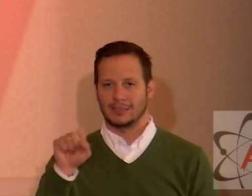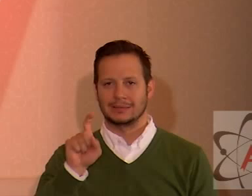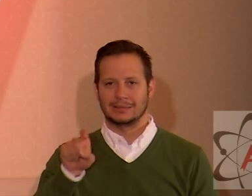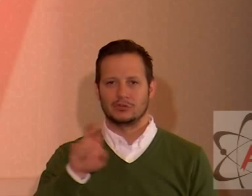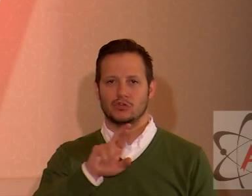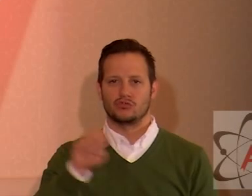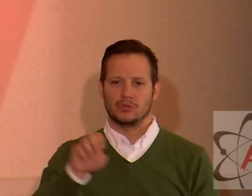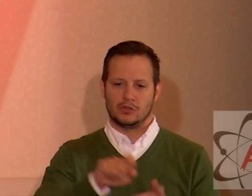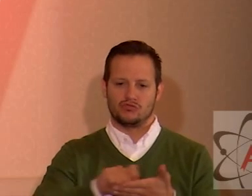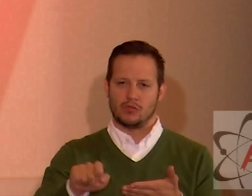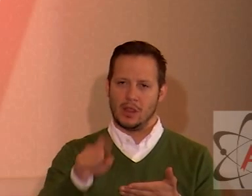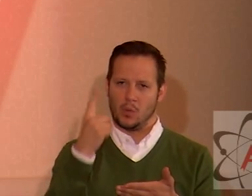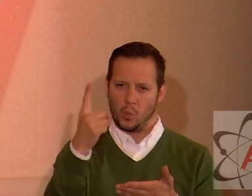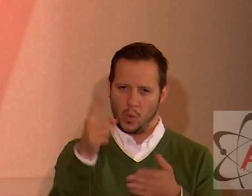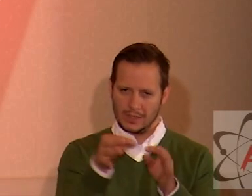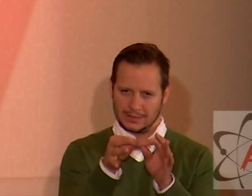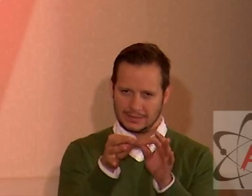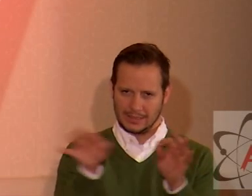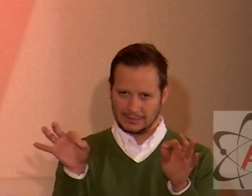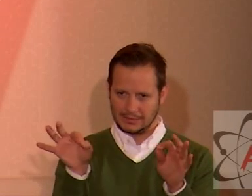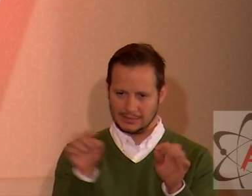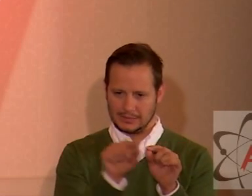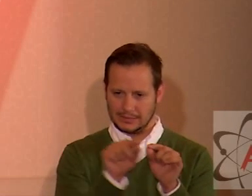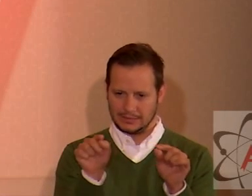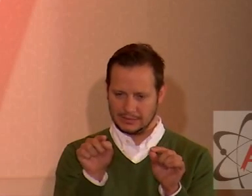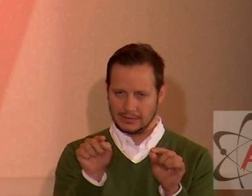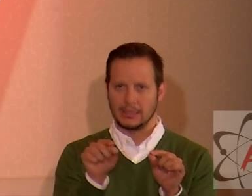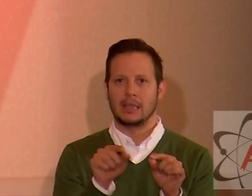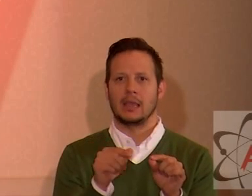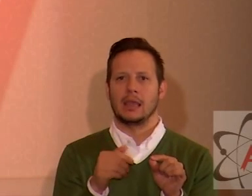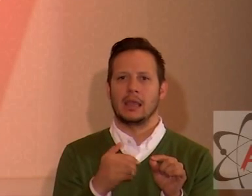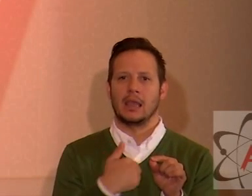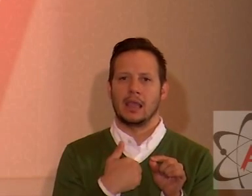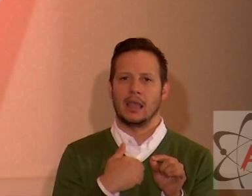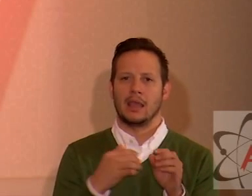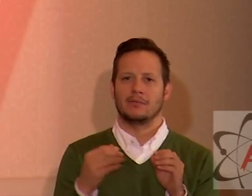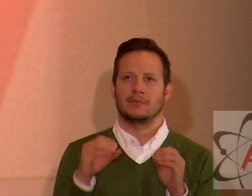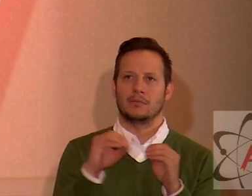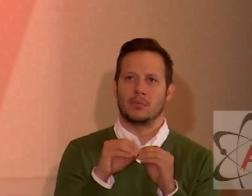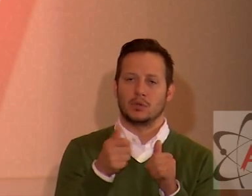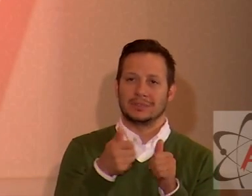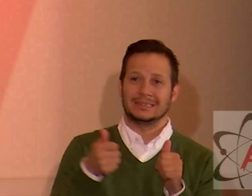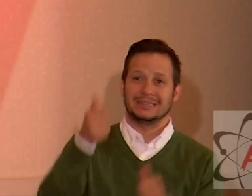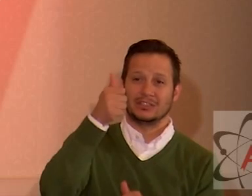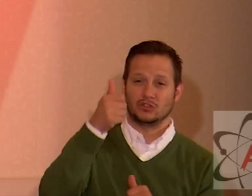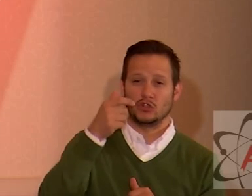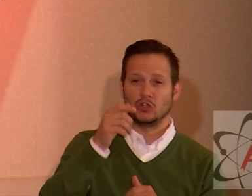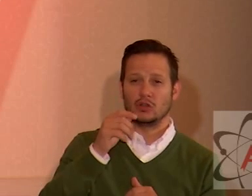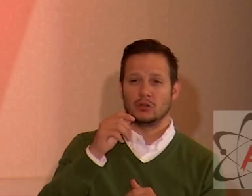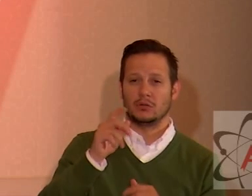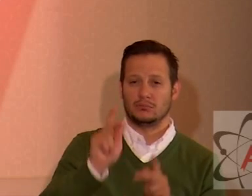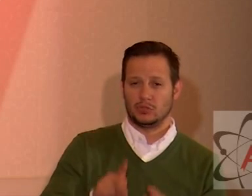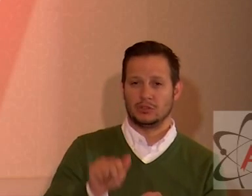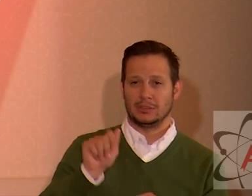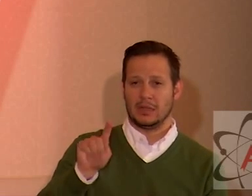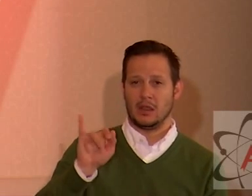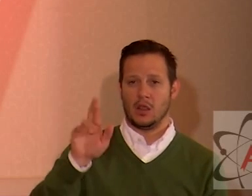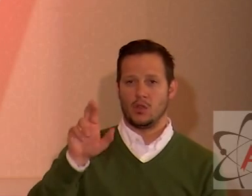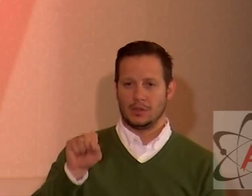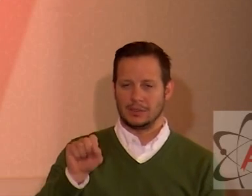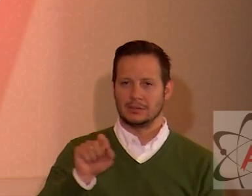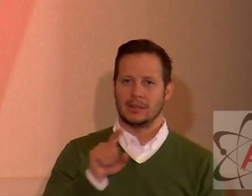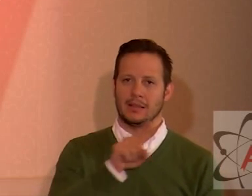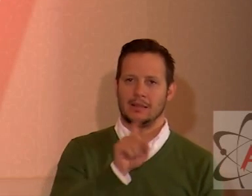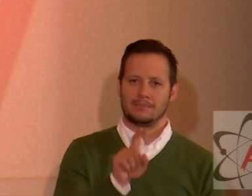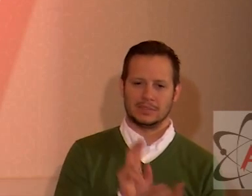a single sentence to have a slightly more senior official at the IRS sign off on investigations of